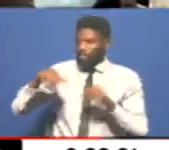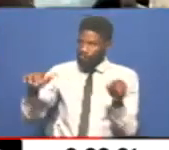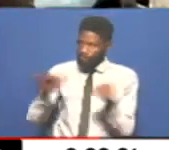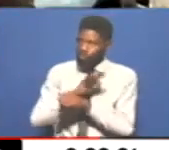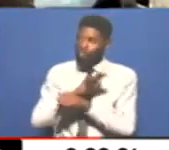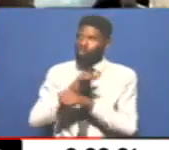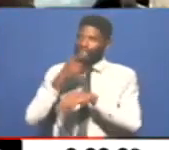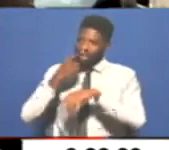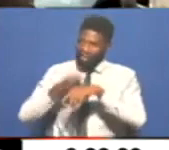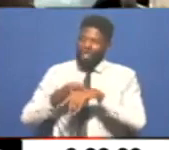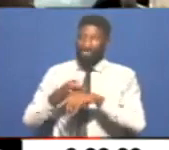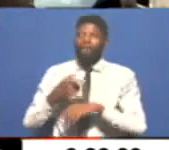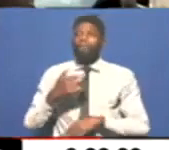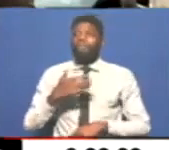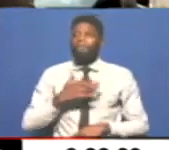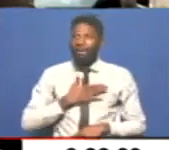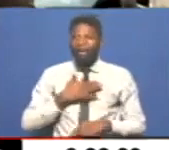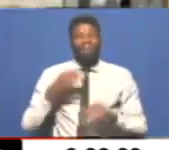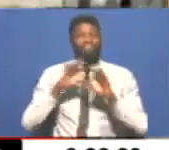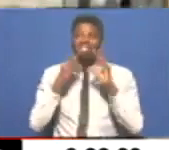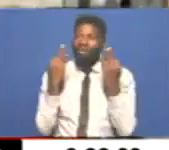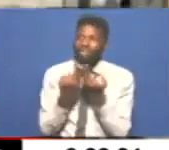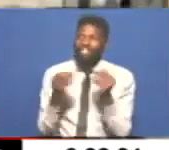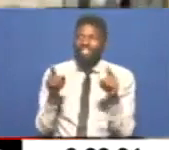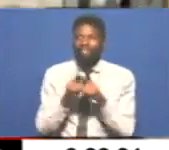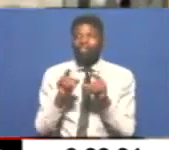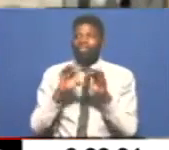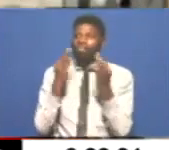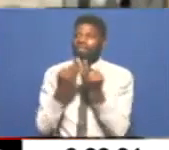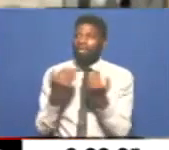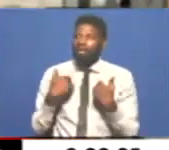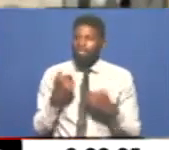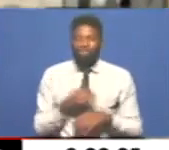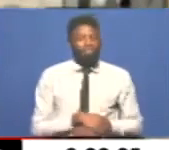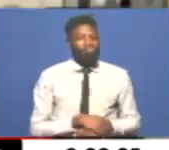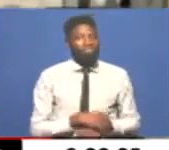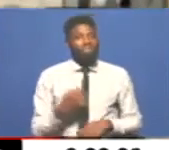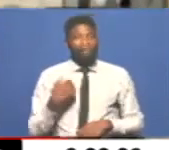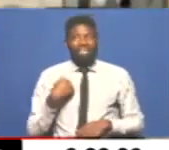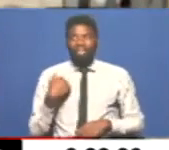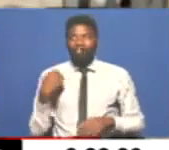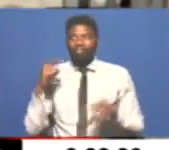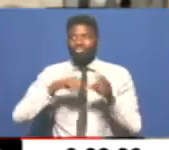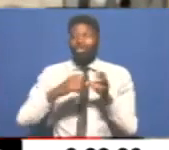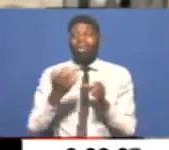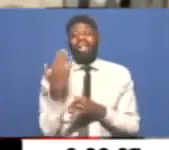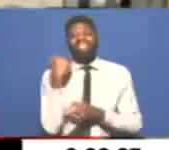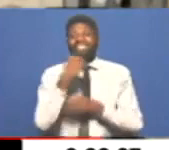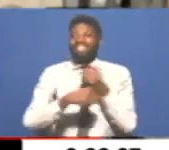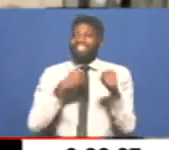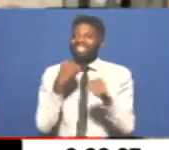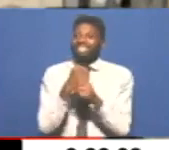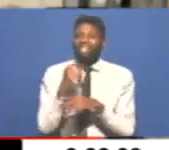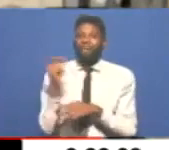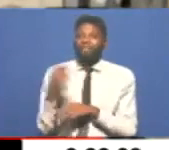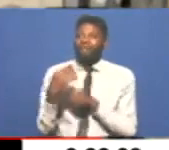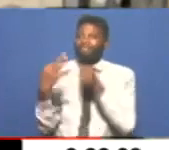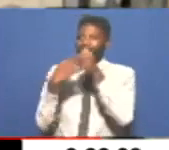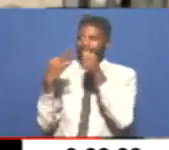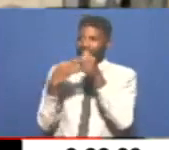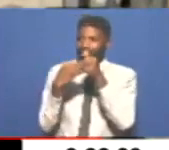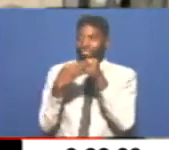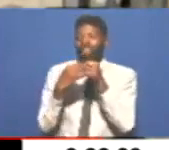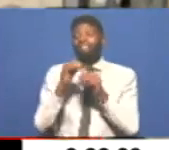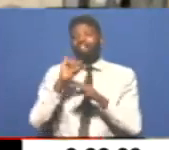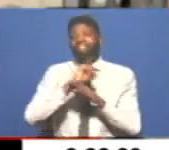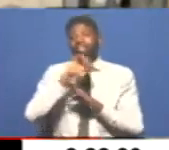know, my family, because I have a family. I came here last year, August, for my internship. I